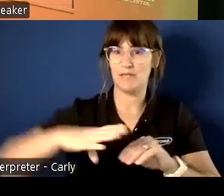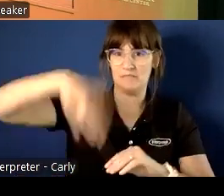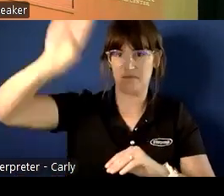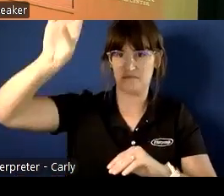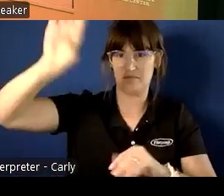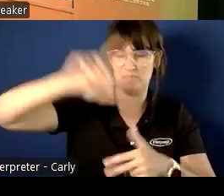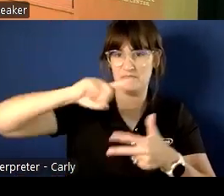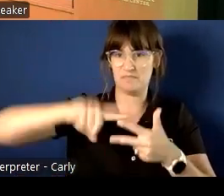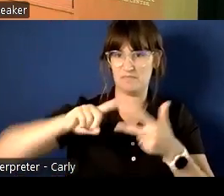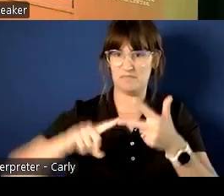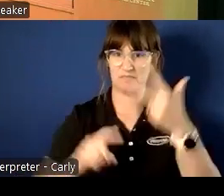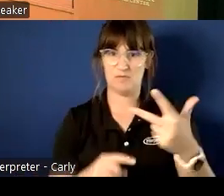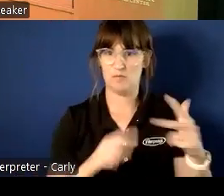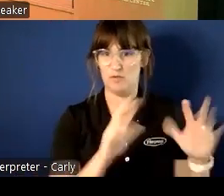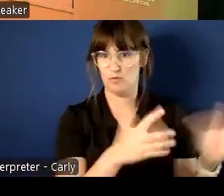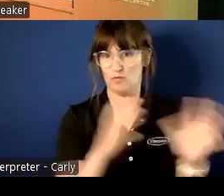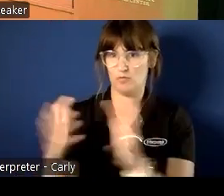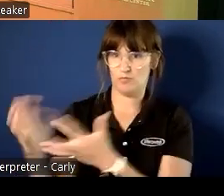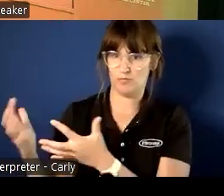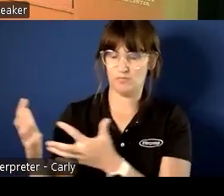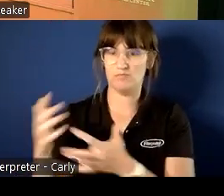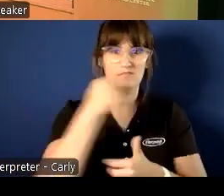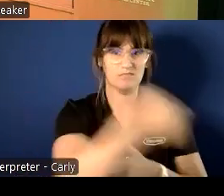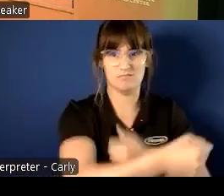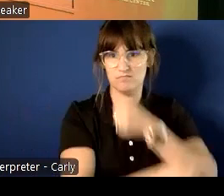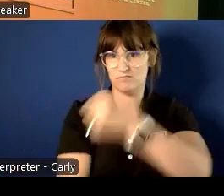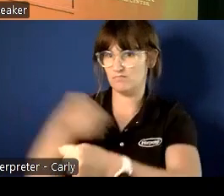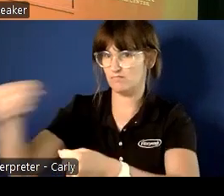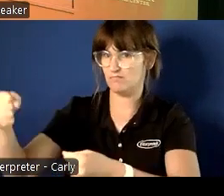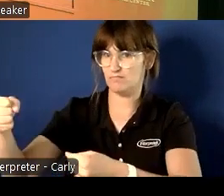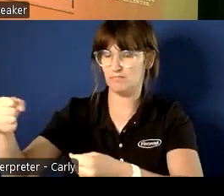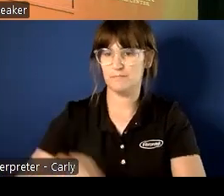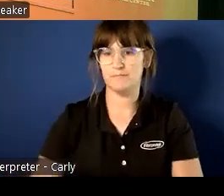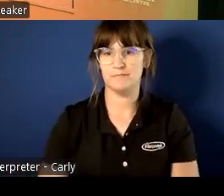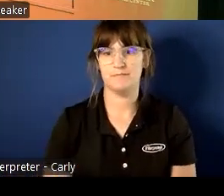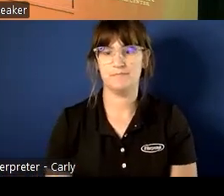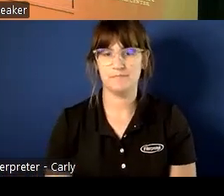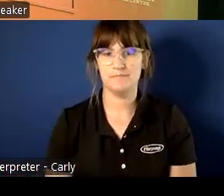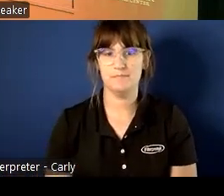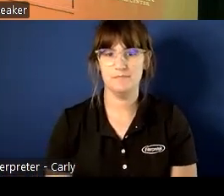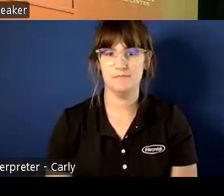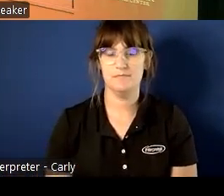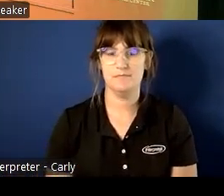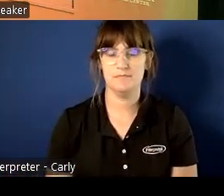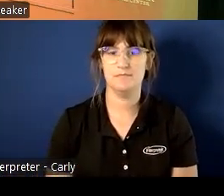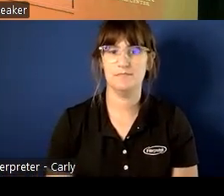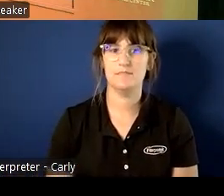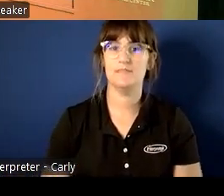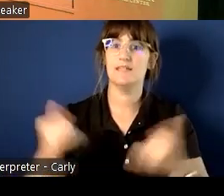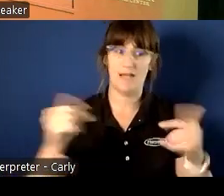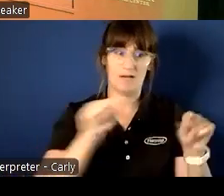so that way I can group patients into three mutually exclusive groups, and then look at their total cost of care